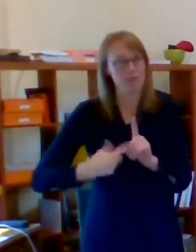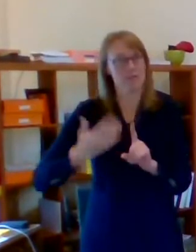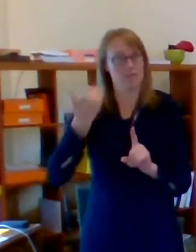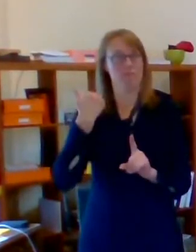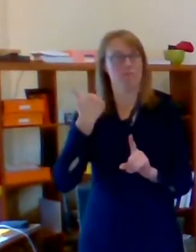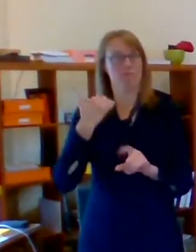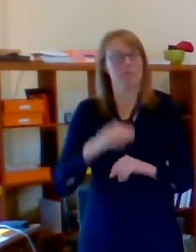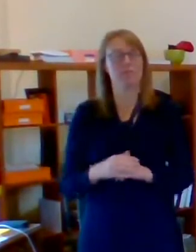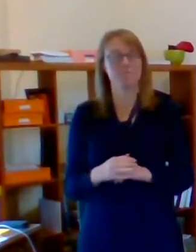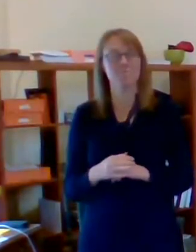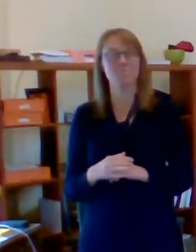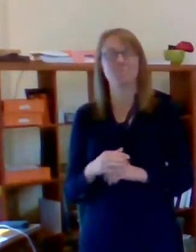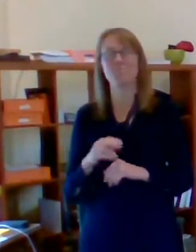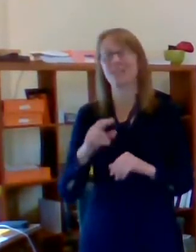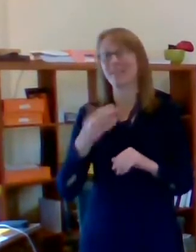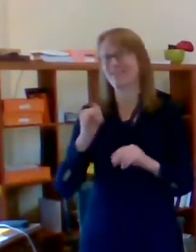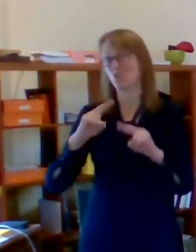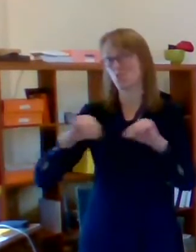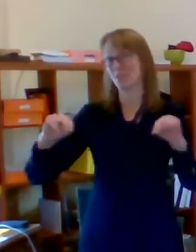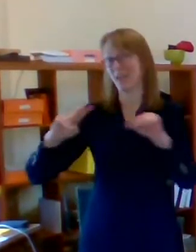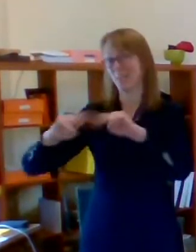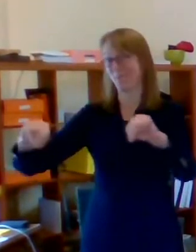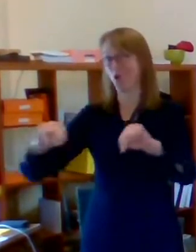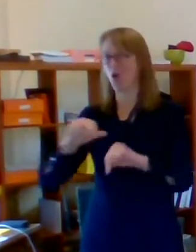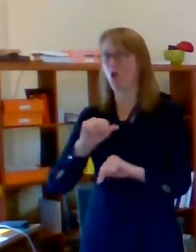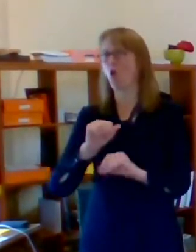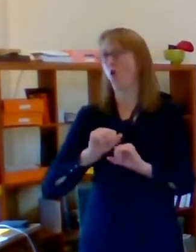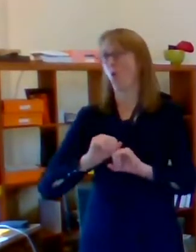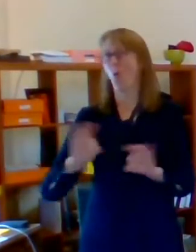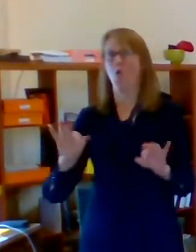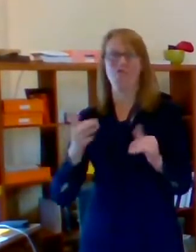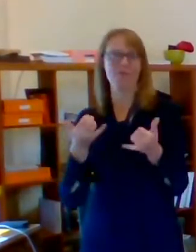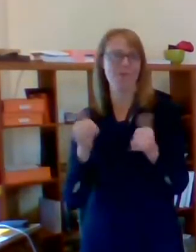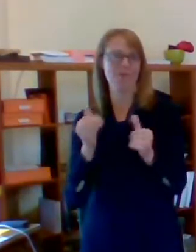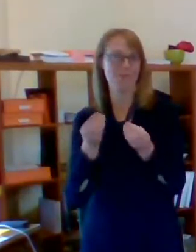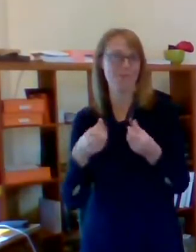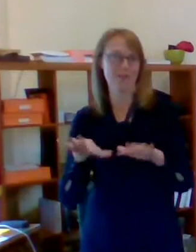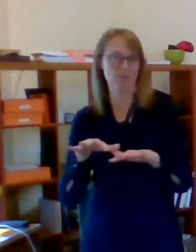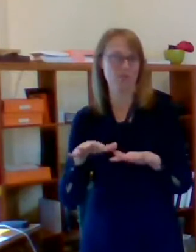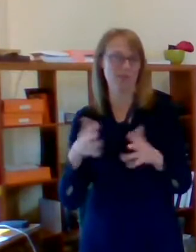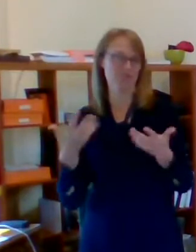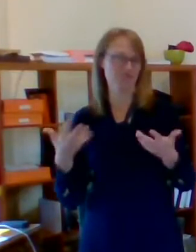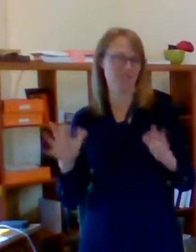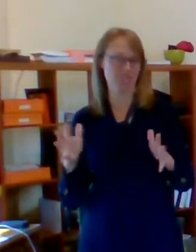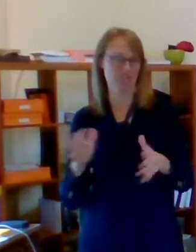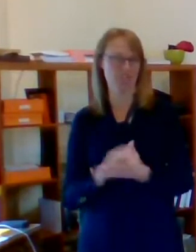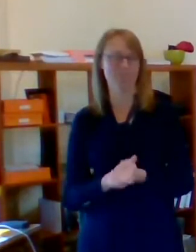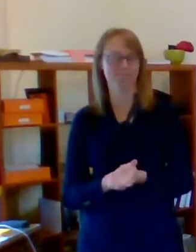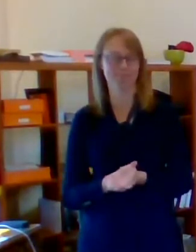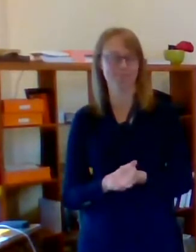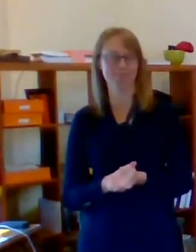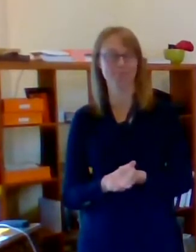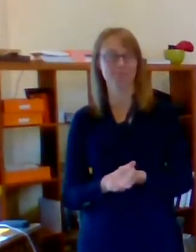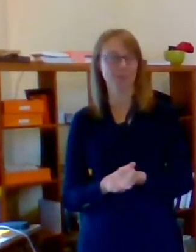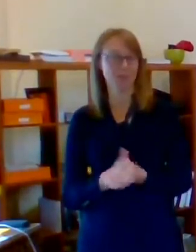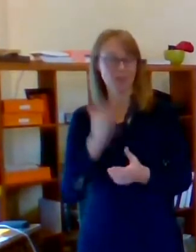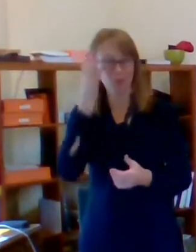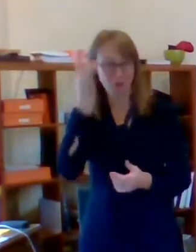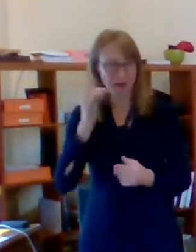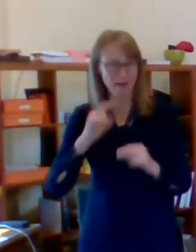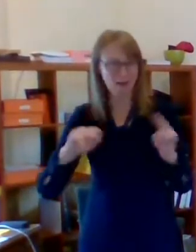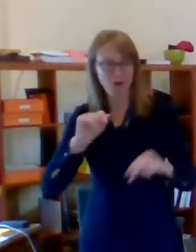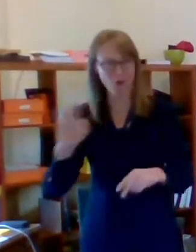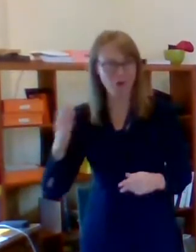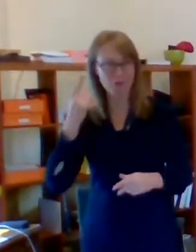we did take the tape down from around playgrounds. Frankly, we would put the tape up on Monday morning, and